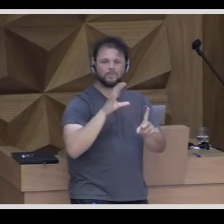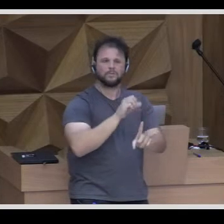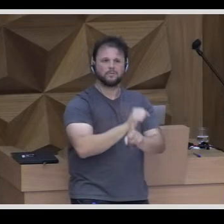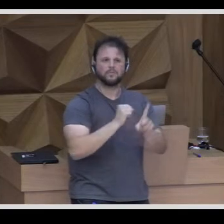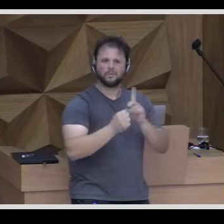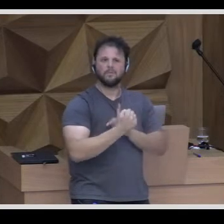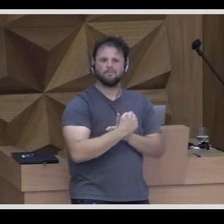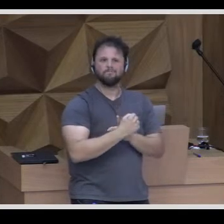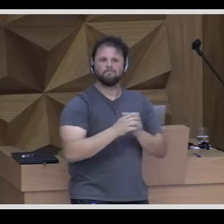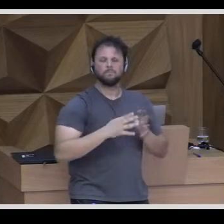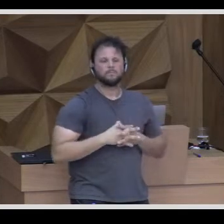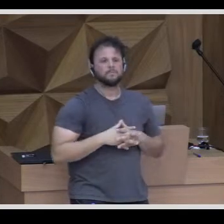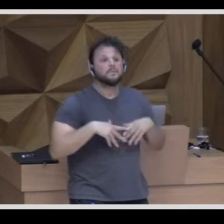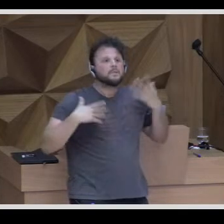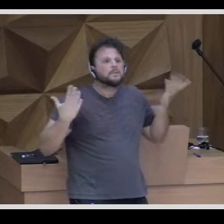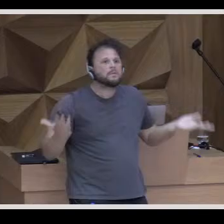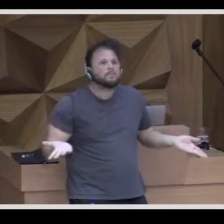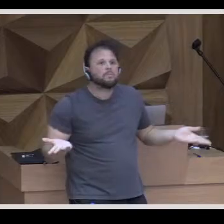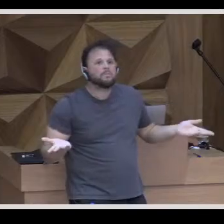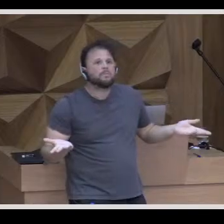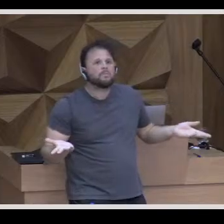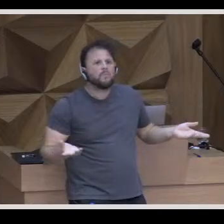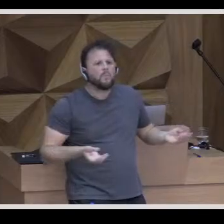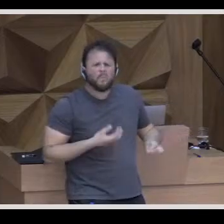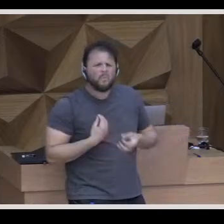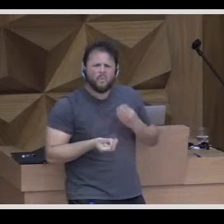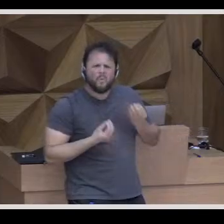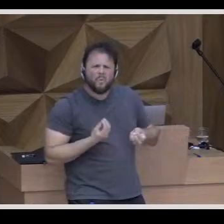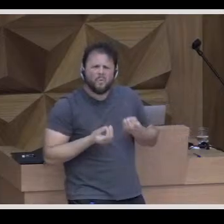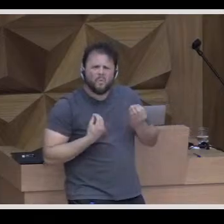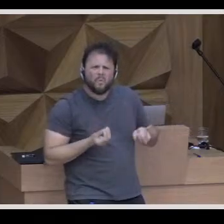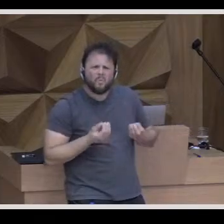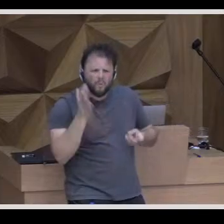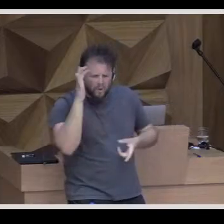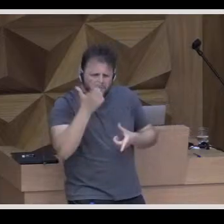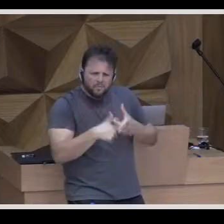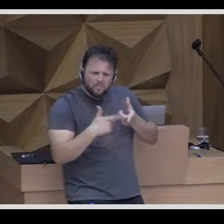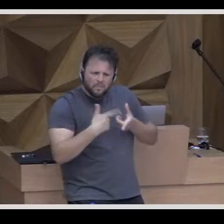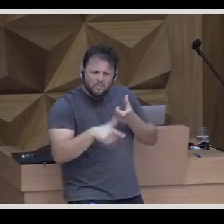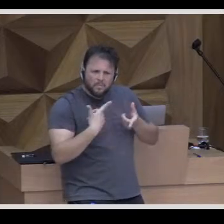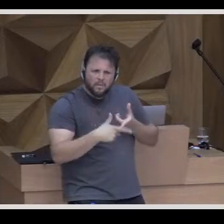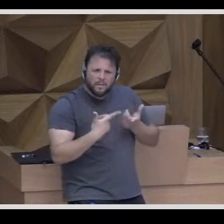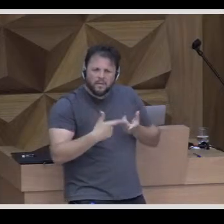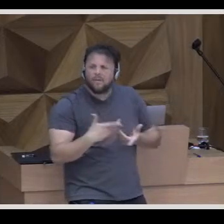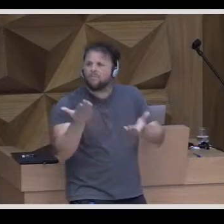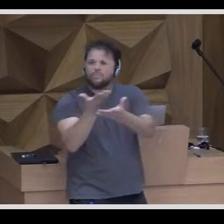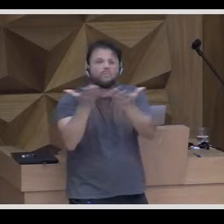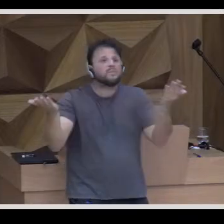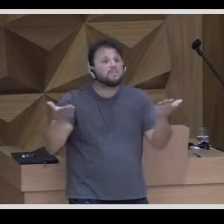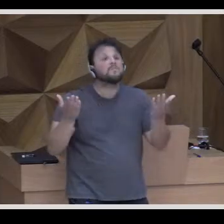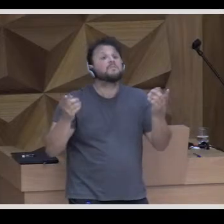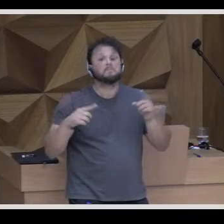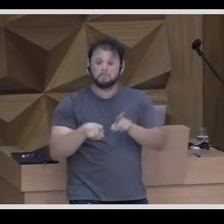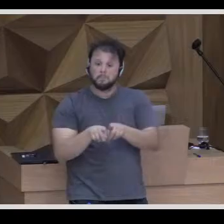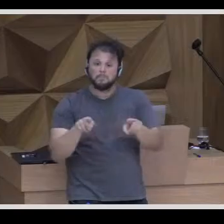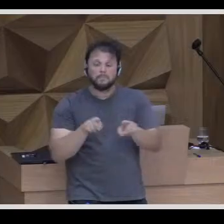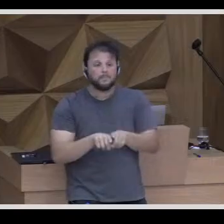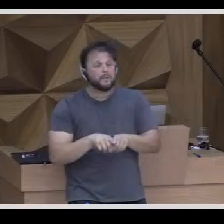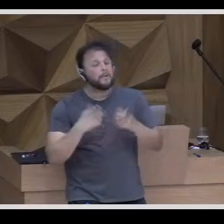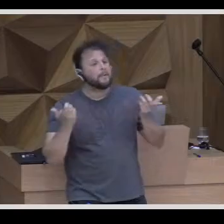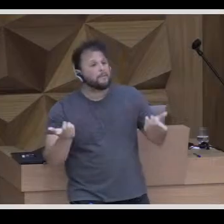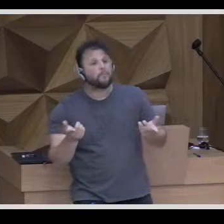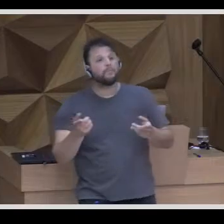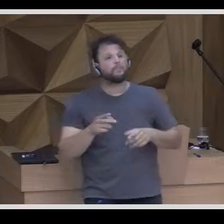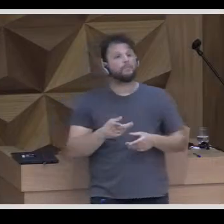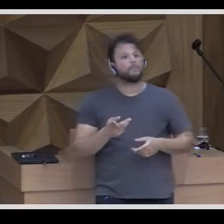So how do we solve those problems? How do you solve those problems? I mean, many of you, I'm particularly talking to kind of the students and the early